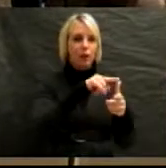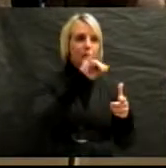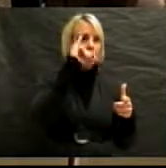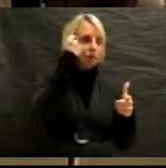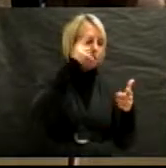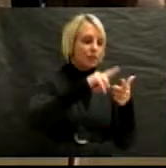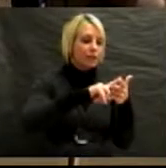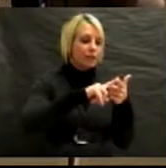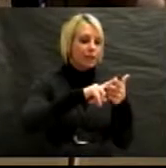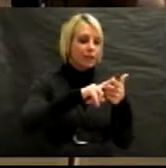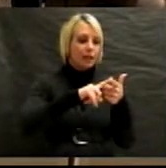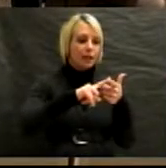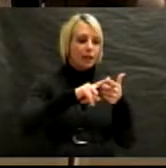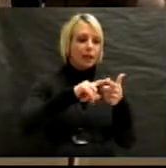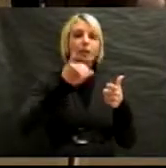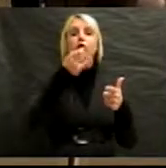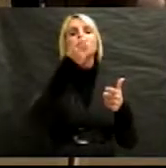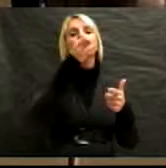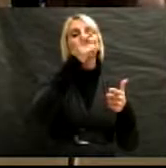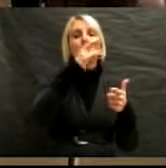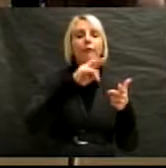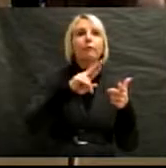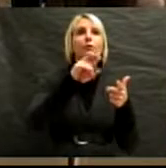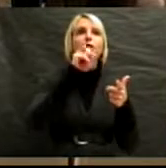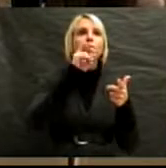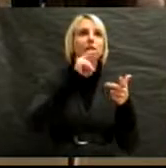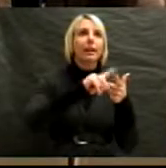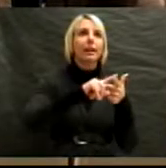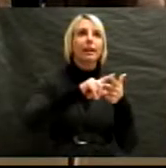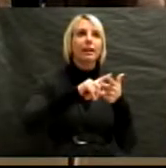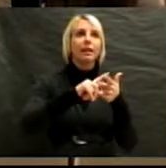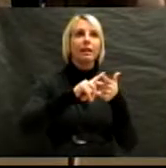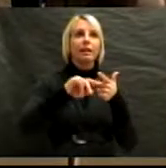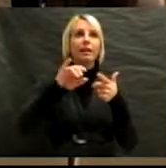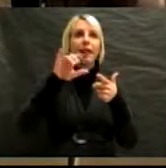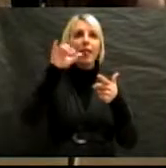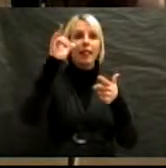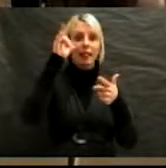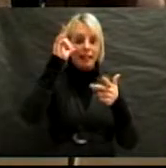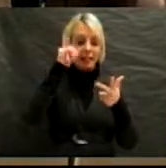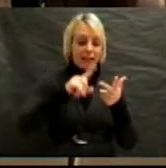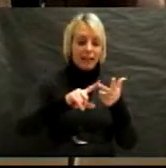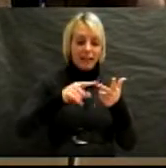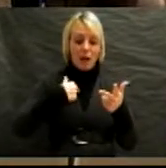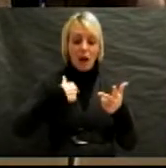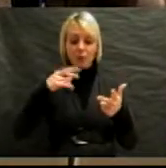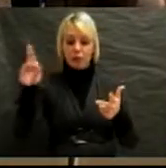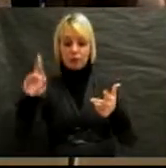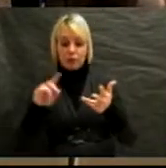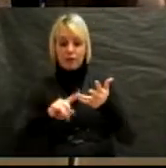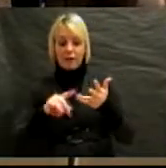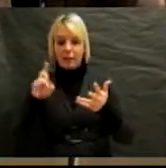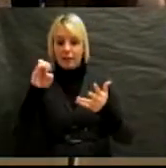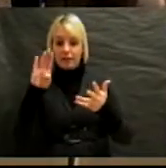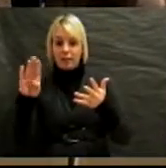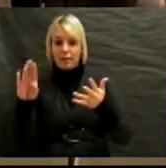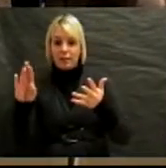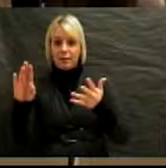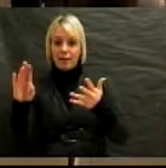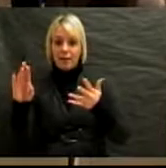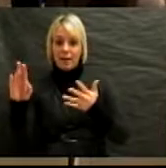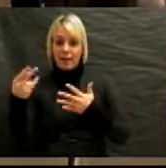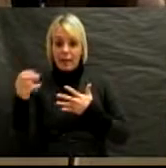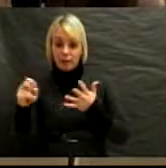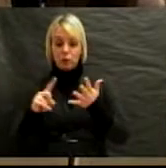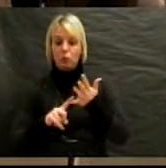Richard Olson was at the middle school, Deb Davis was at the high school, Tom was assigned to the Area Learning Center, and Yvette was at McKinley Early Childhood